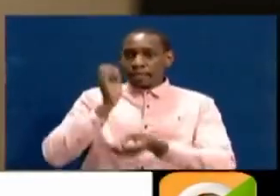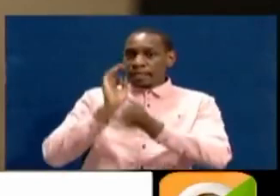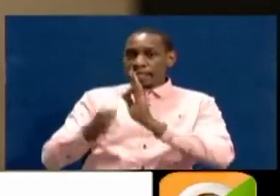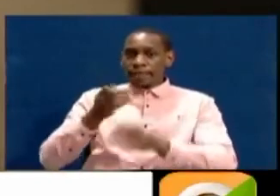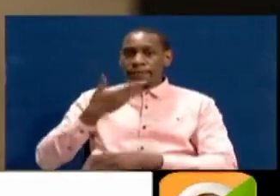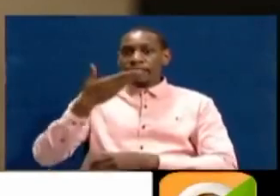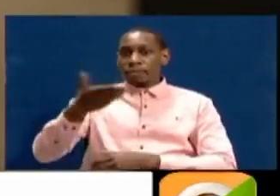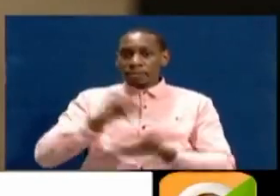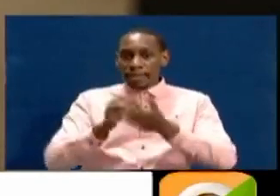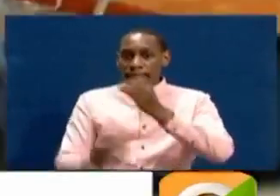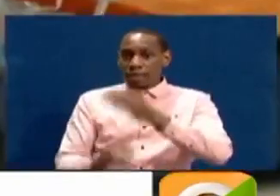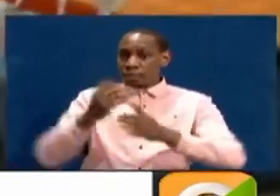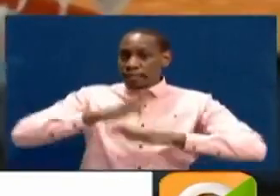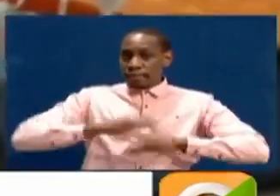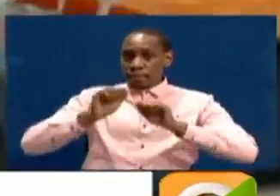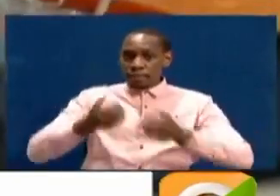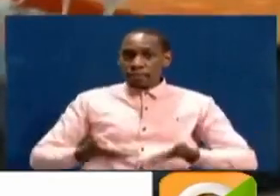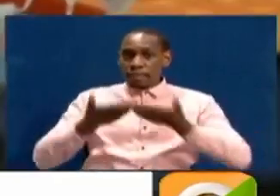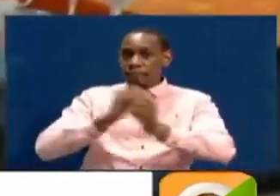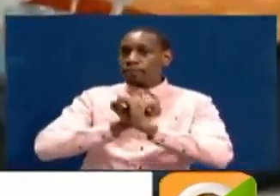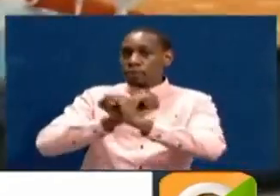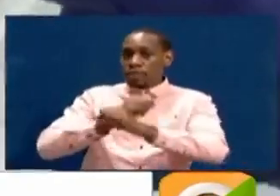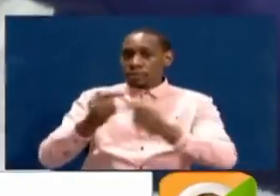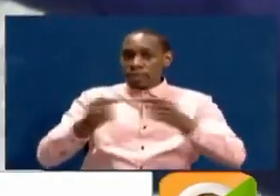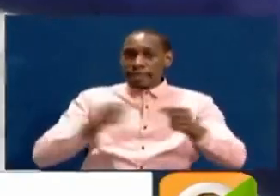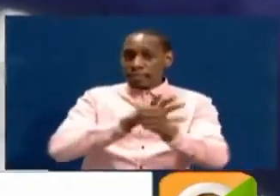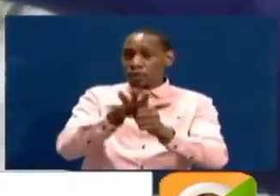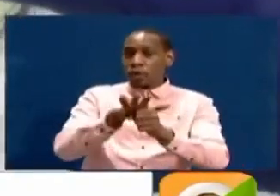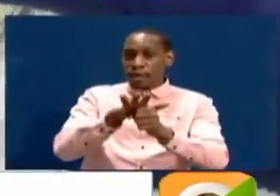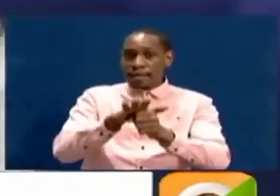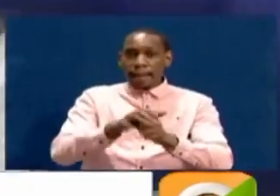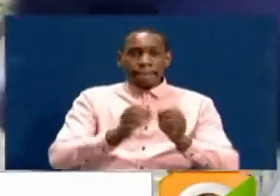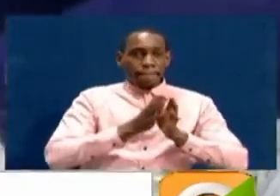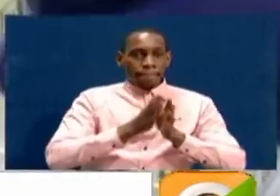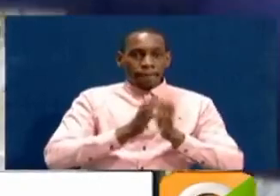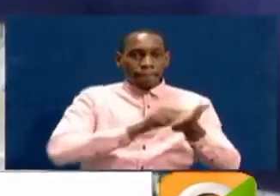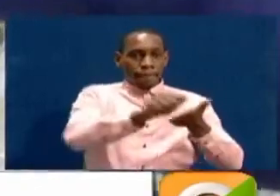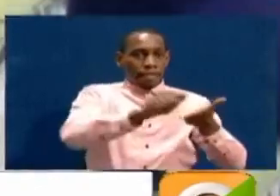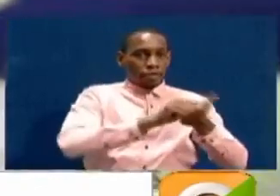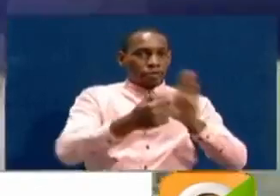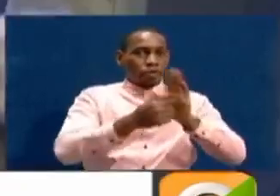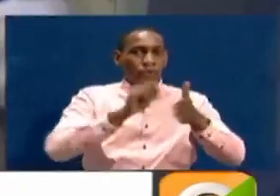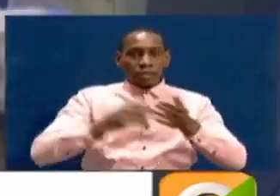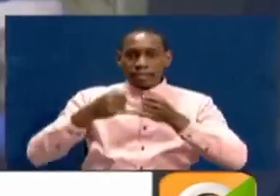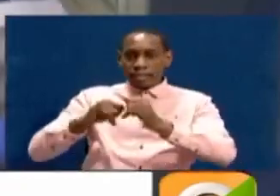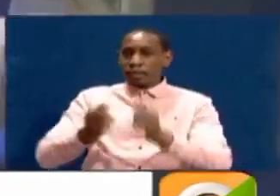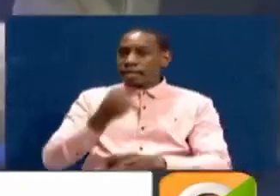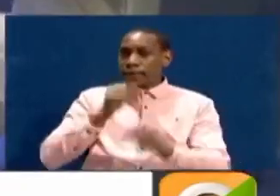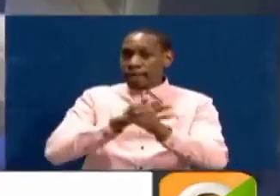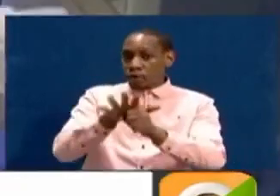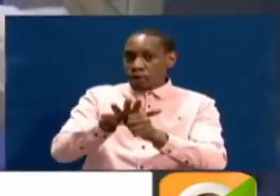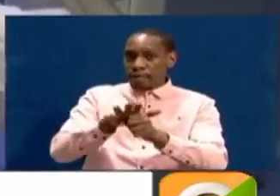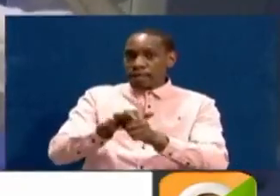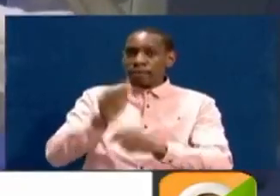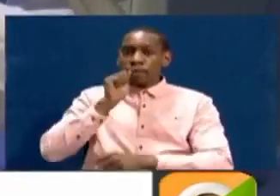the response being generated is enough to offer you protection against COVID-19. While publications indicate that the trial of the CHAdOx1